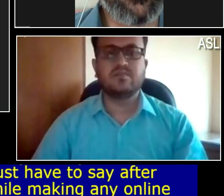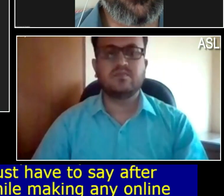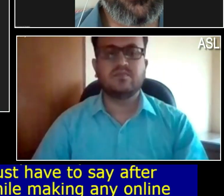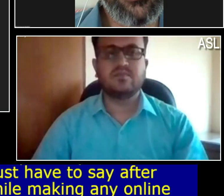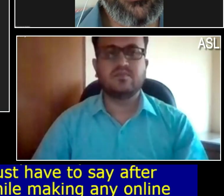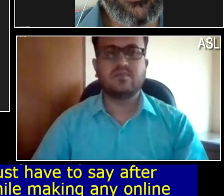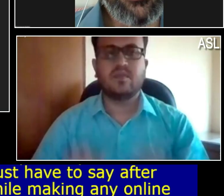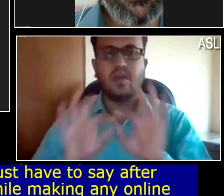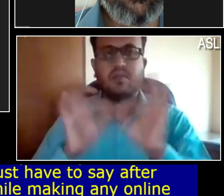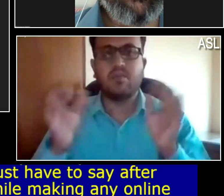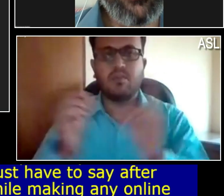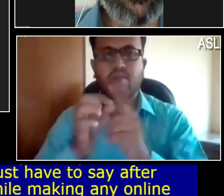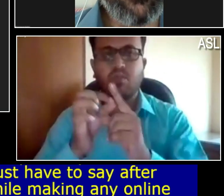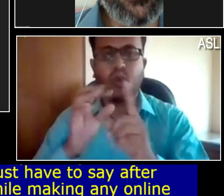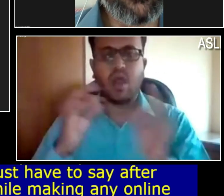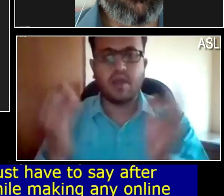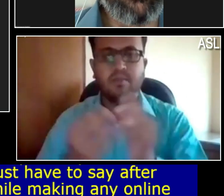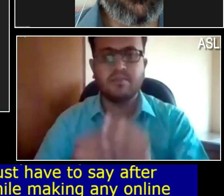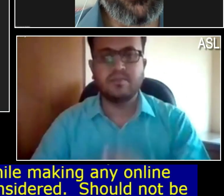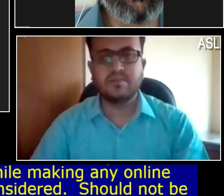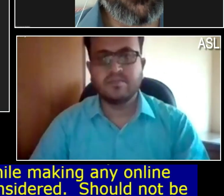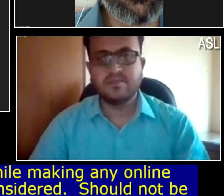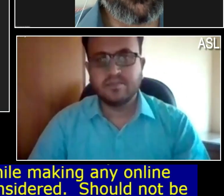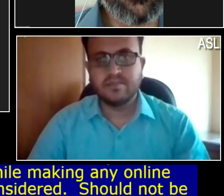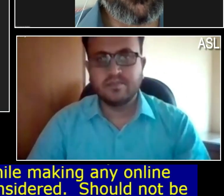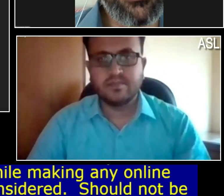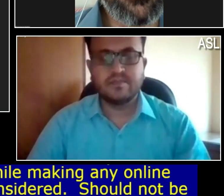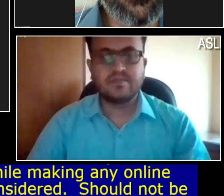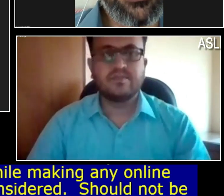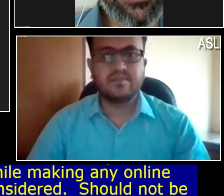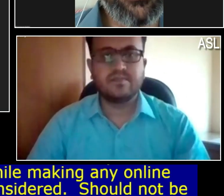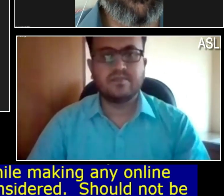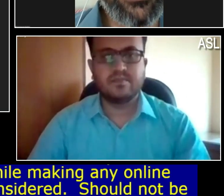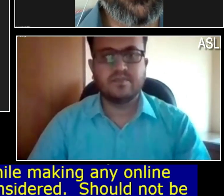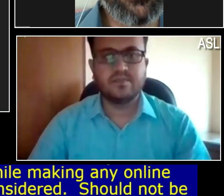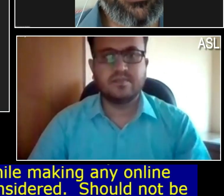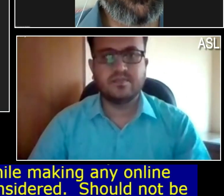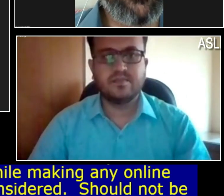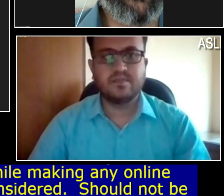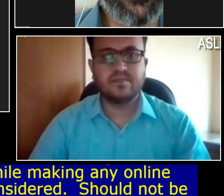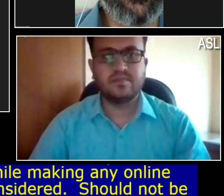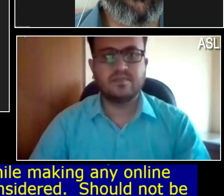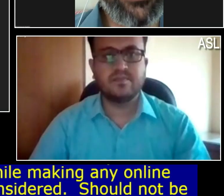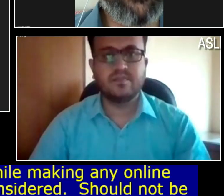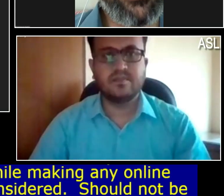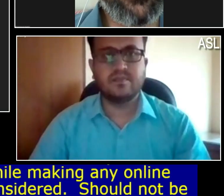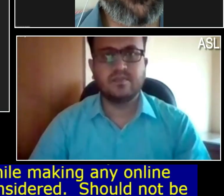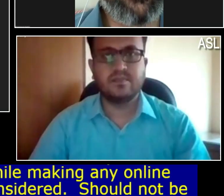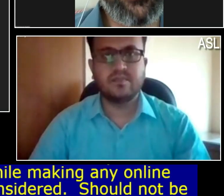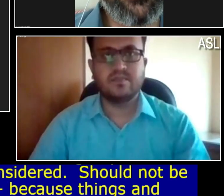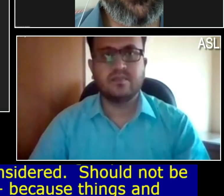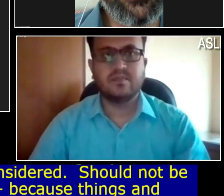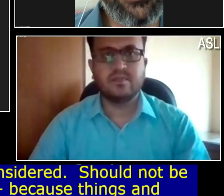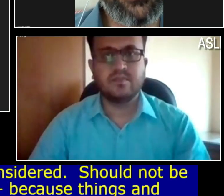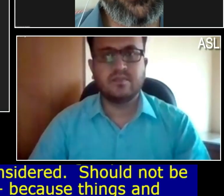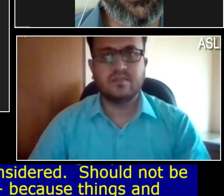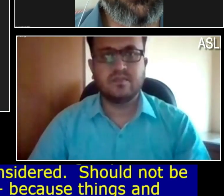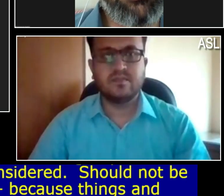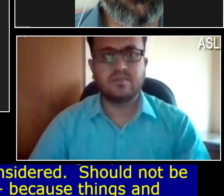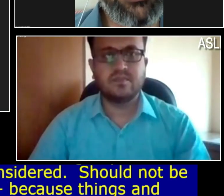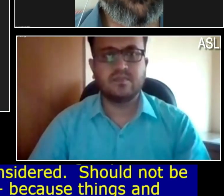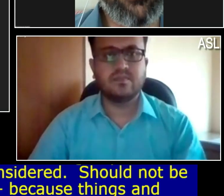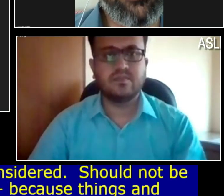questioned. Whatever is online, because things and events are different, very, very different